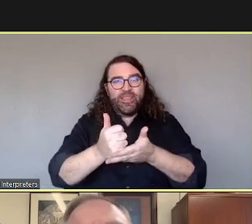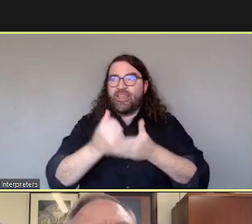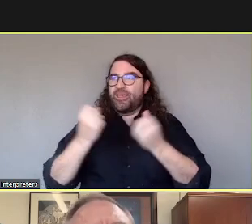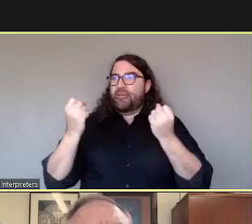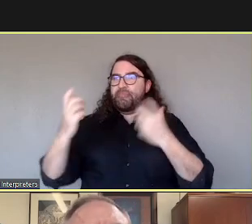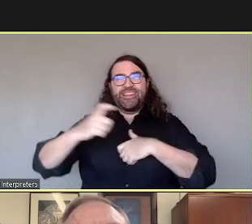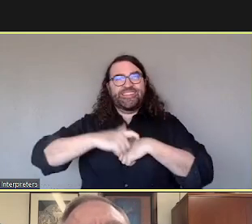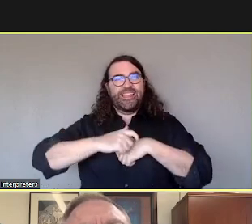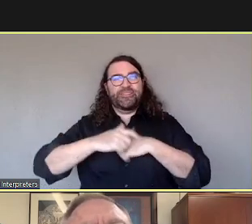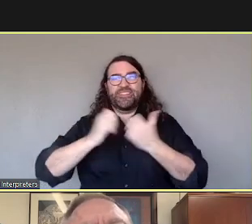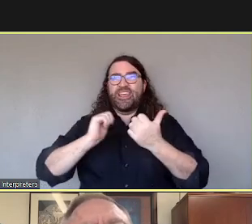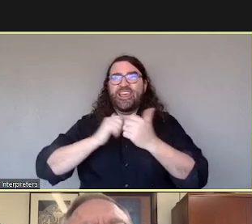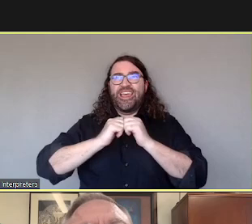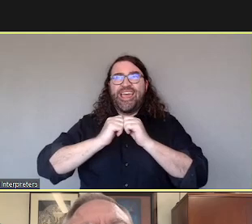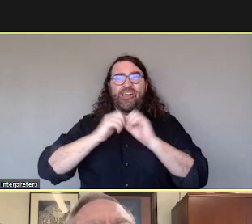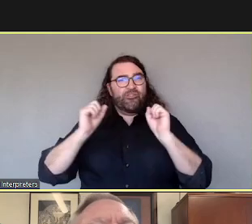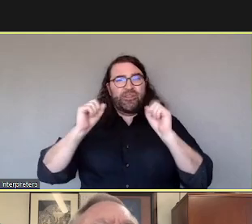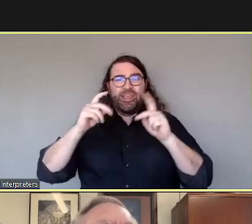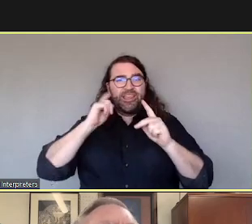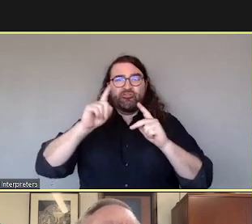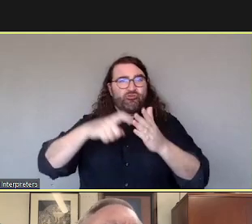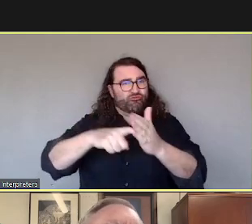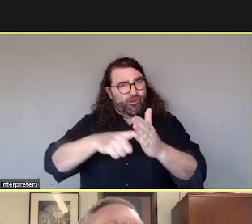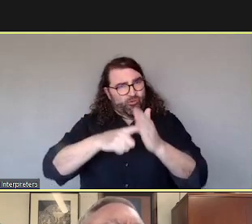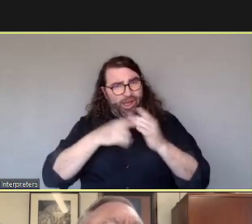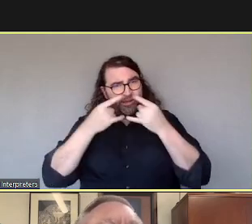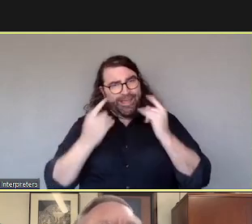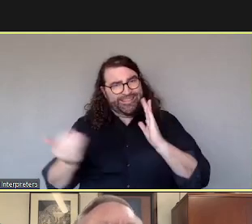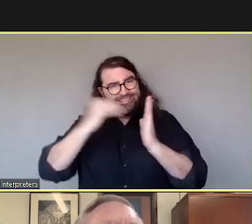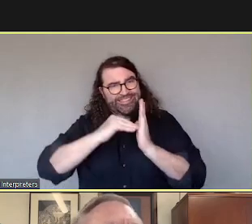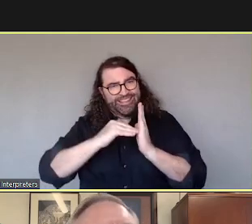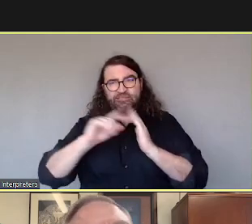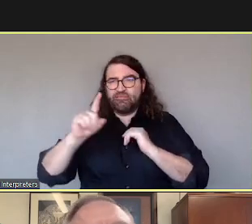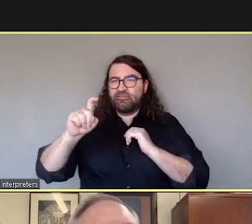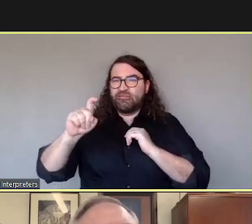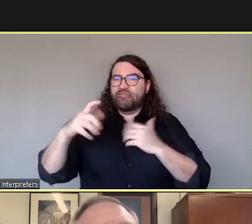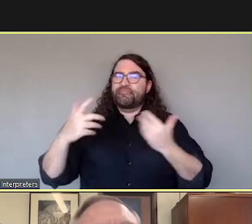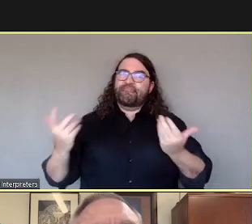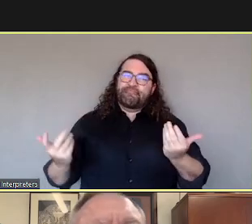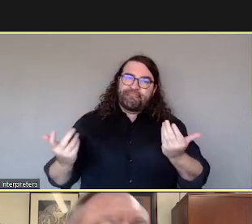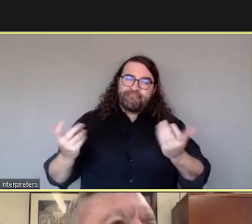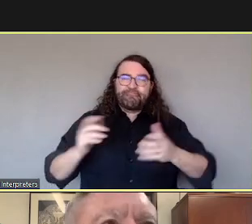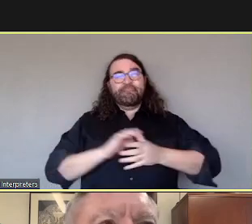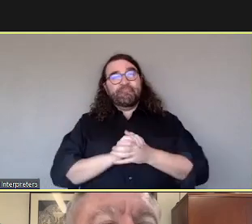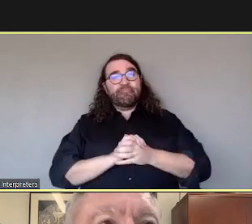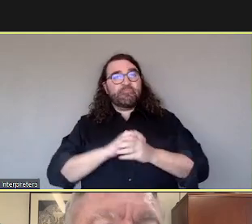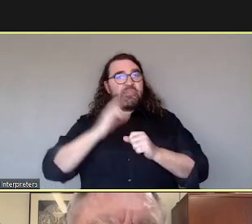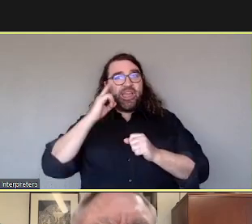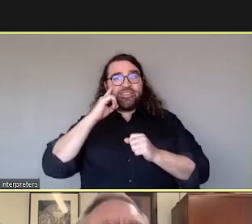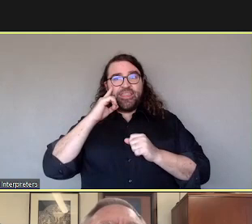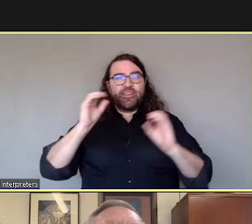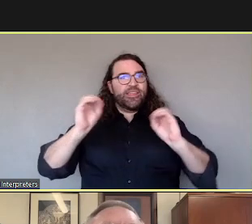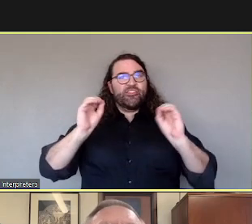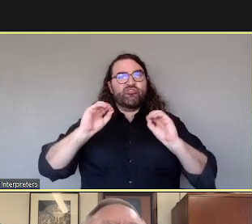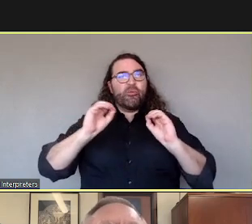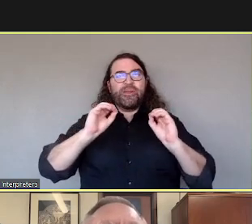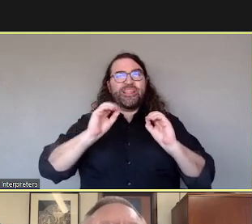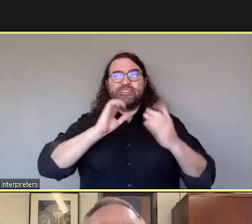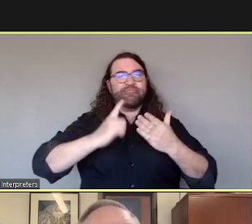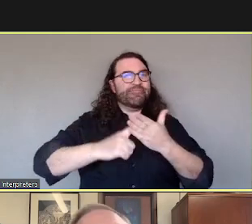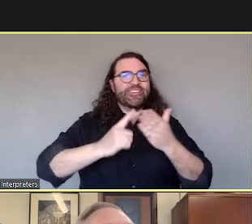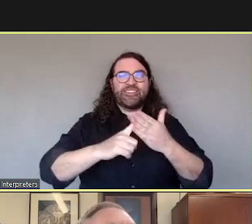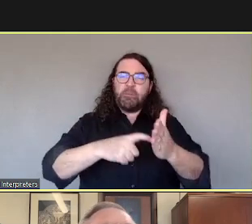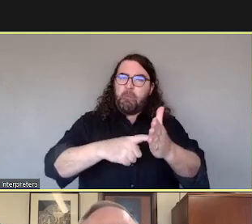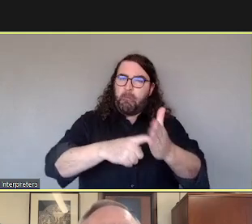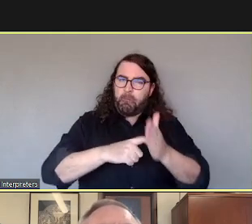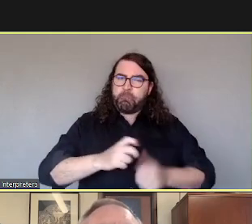before we go back to mask mandates? And, I don't think anybody's even talking about that anymore,